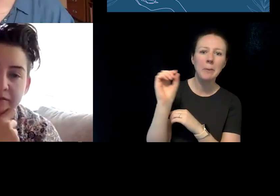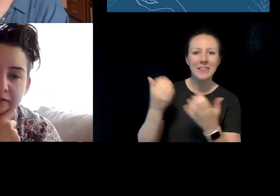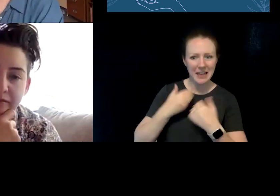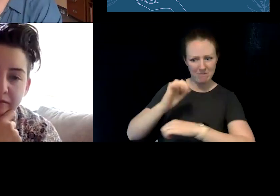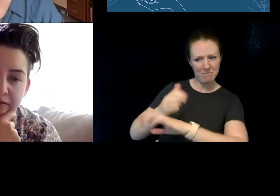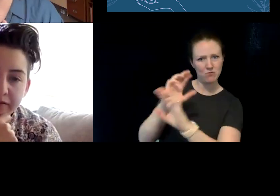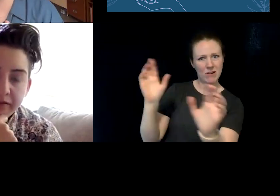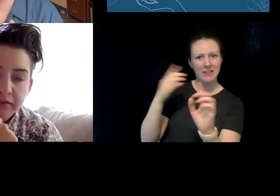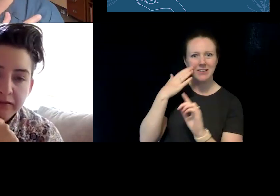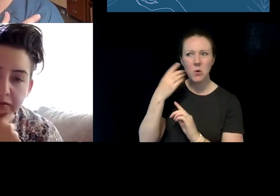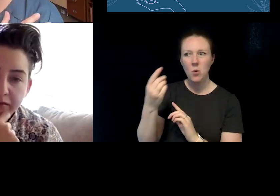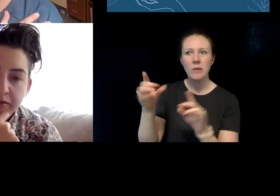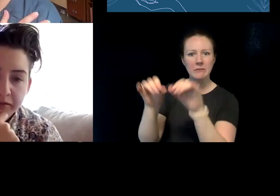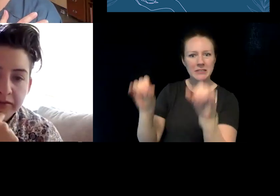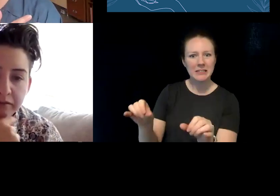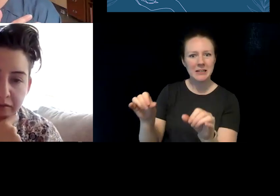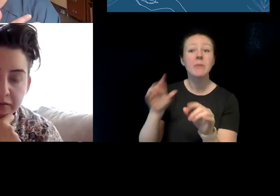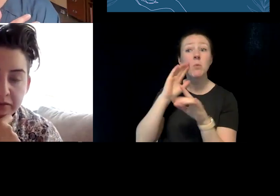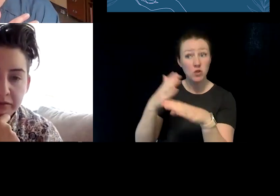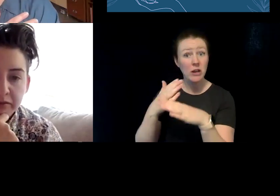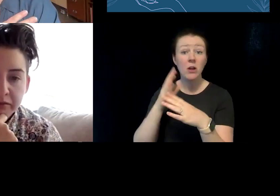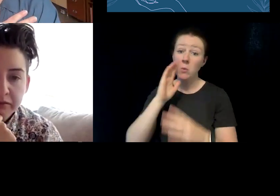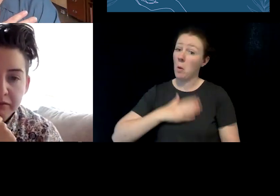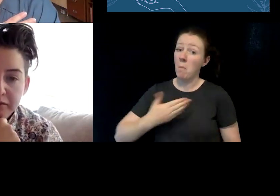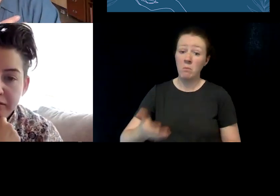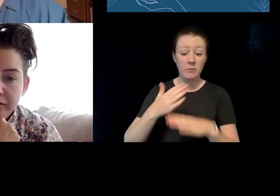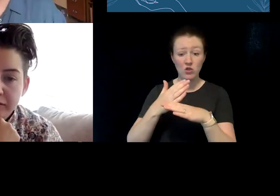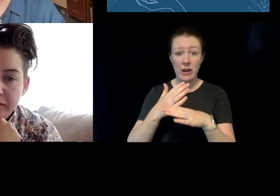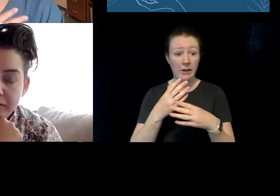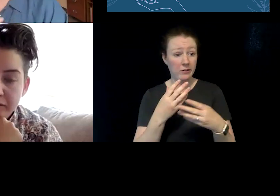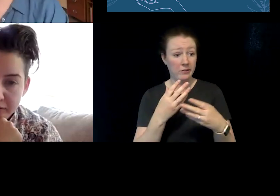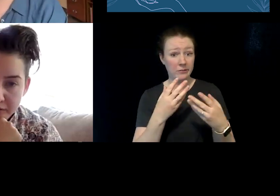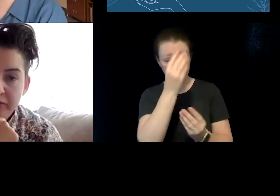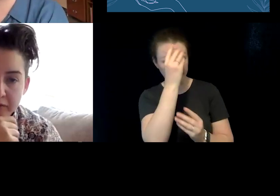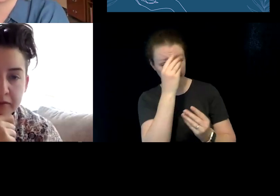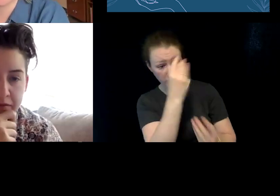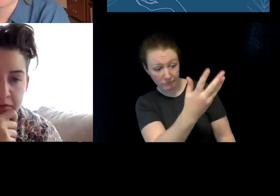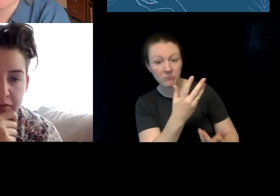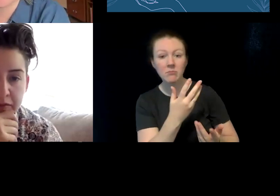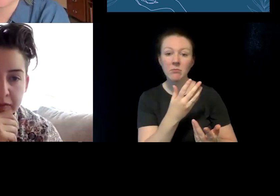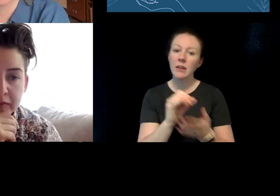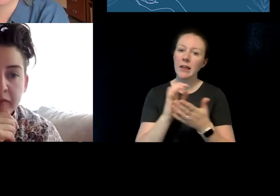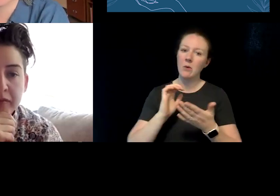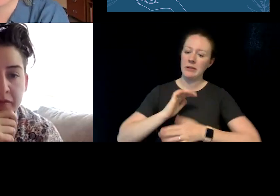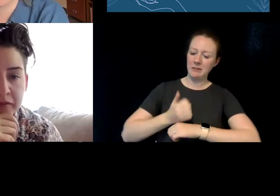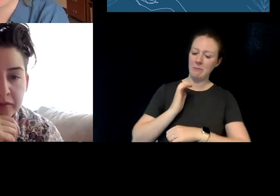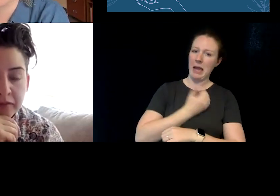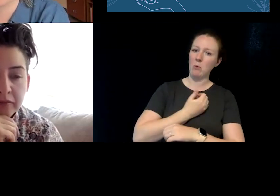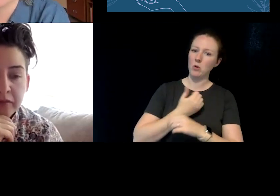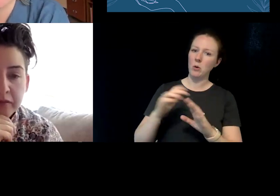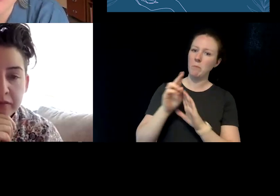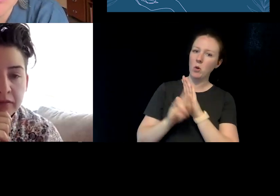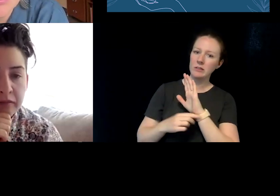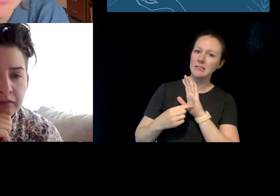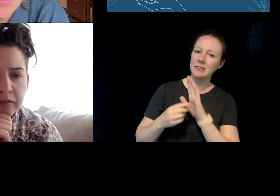share what they know. That's how we built ours, is that we talked to a bunch of our colleagues and we shared information, and they're really important